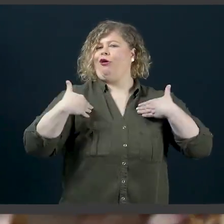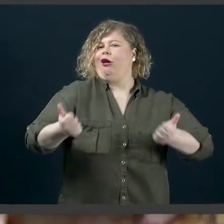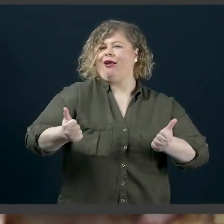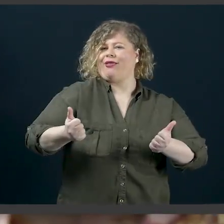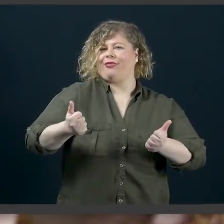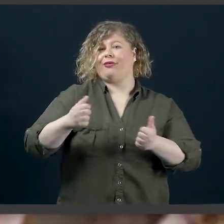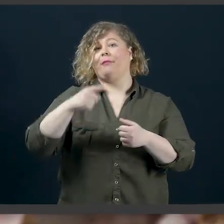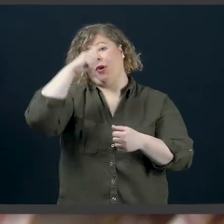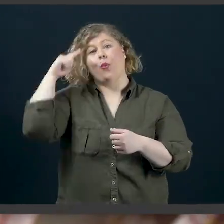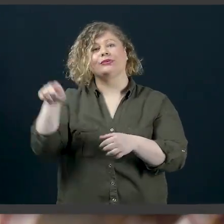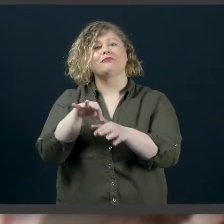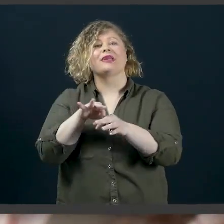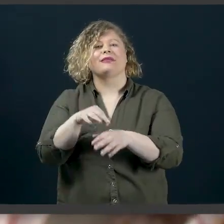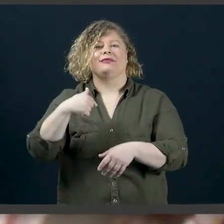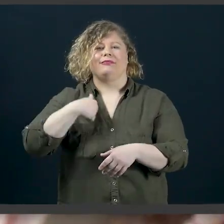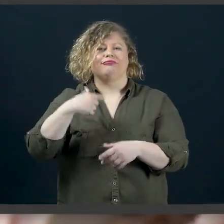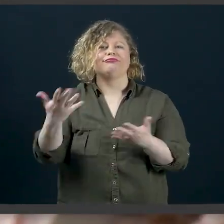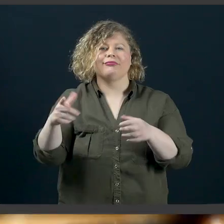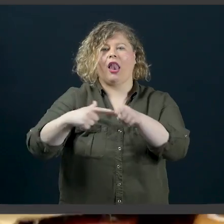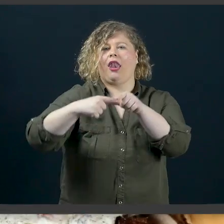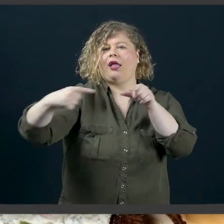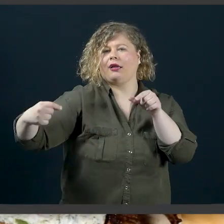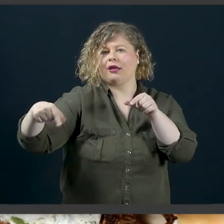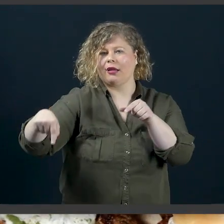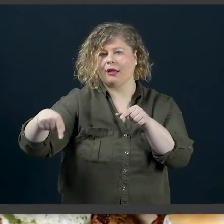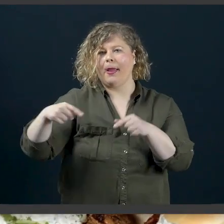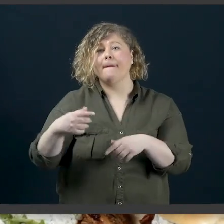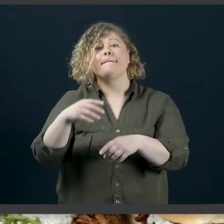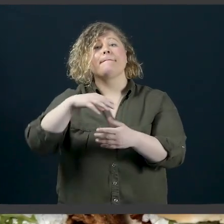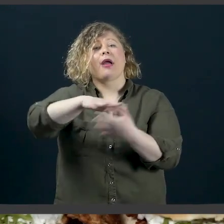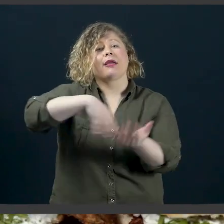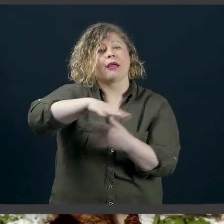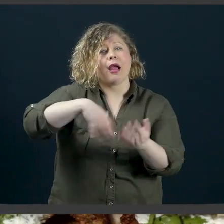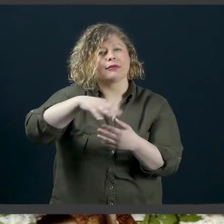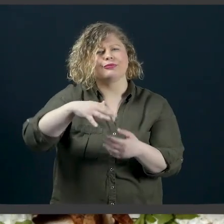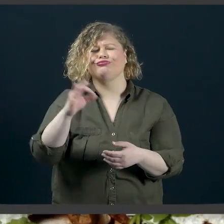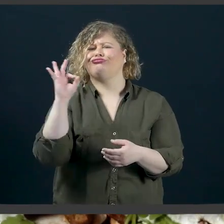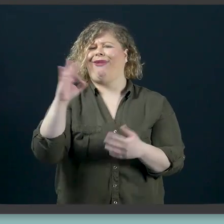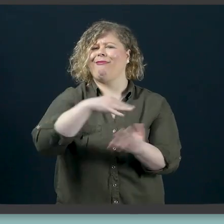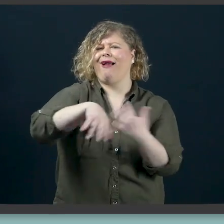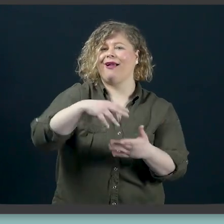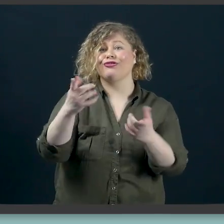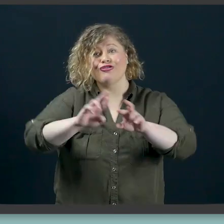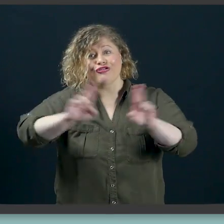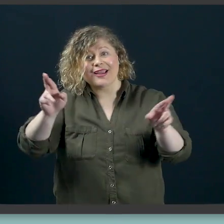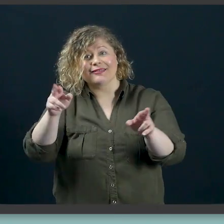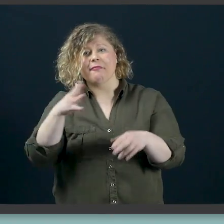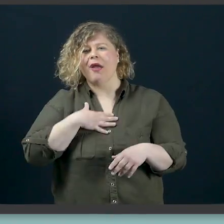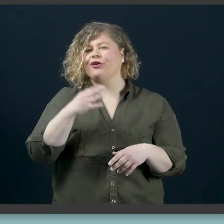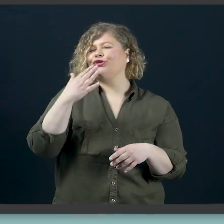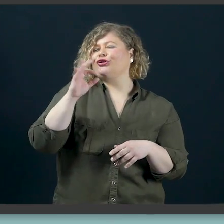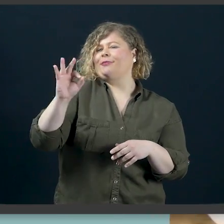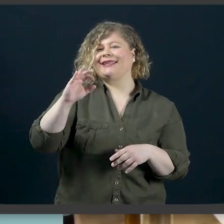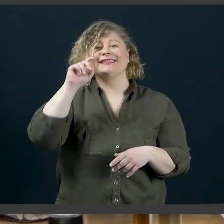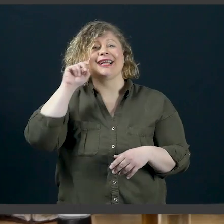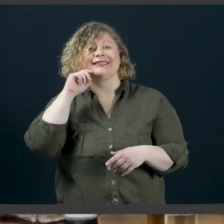healthier because the meat I'm using is lean and marinated in Akis super marinade.